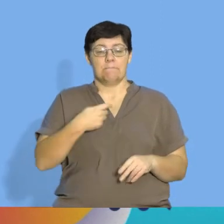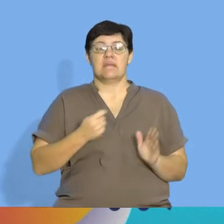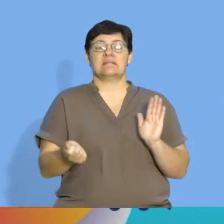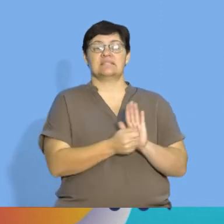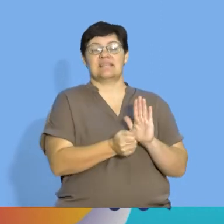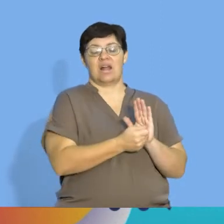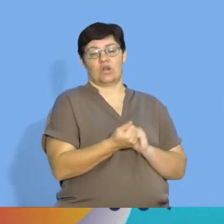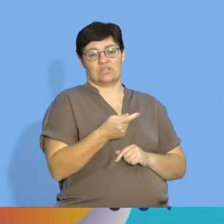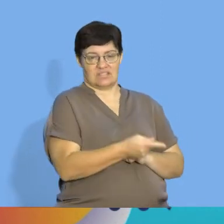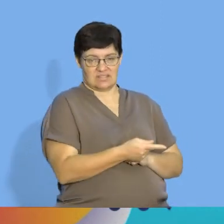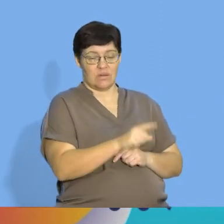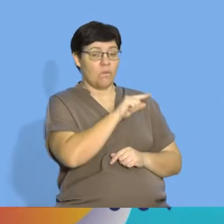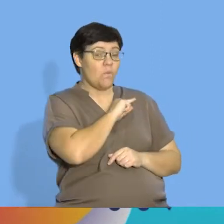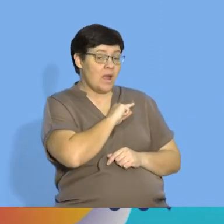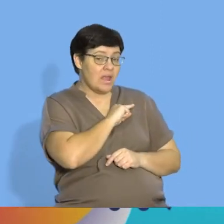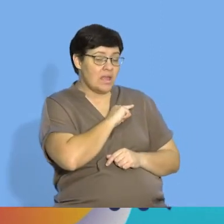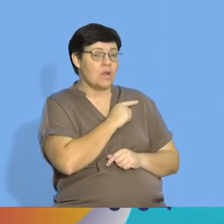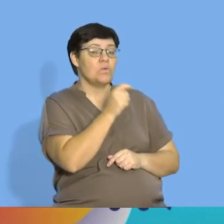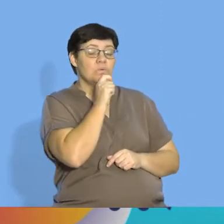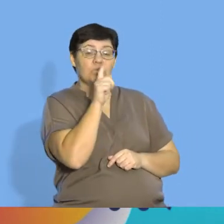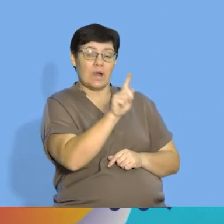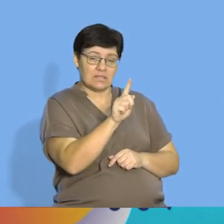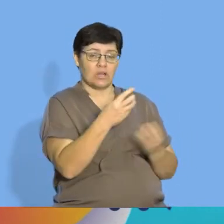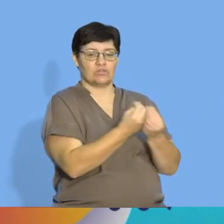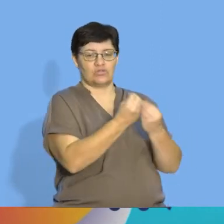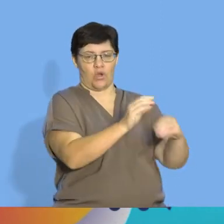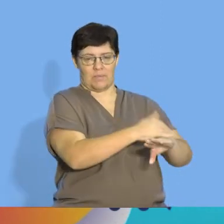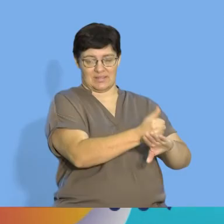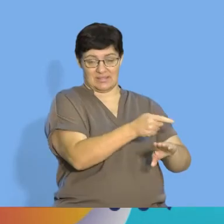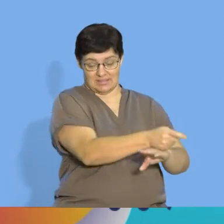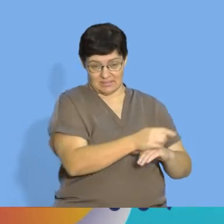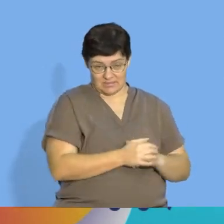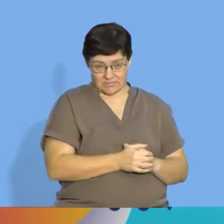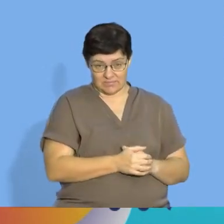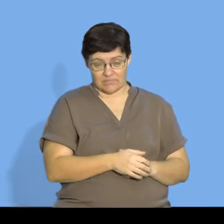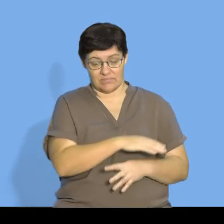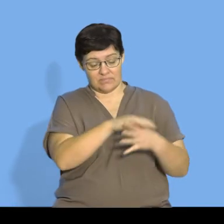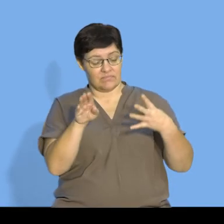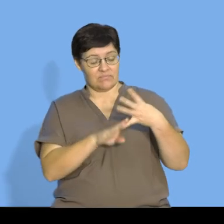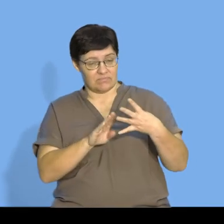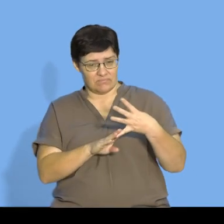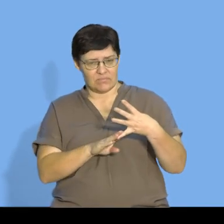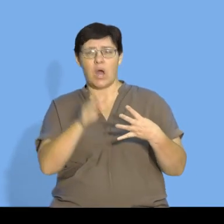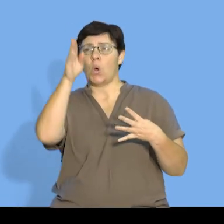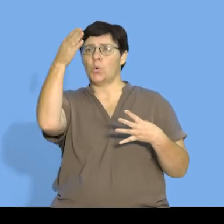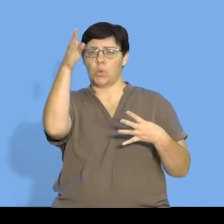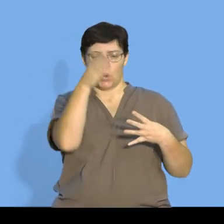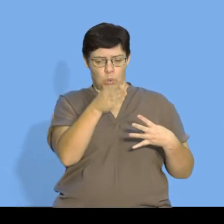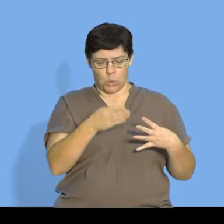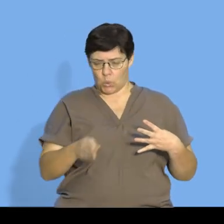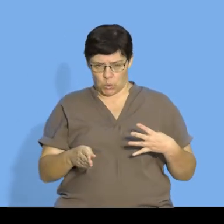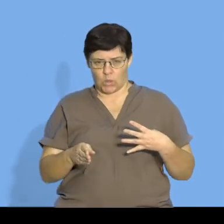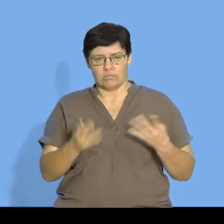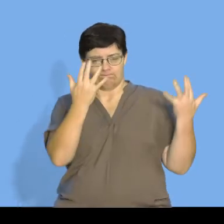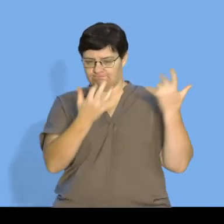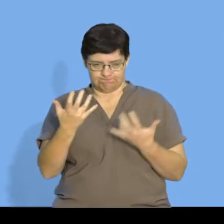the cost of sales because we are using base stock. Right. We then went on and we calculated